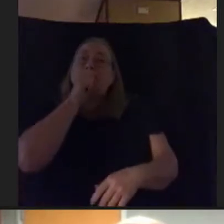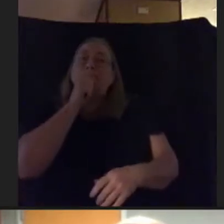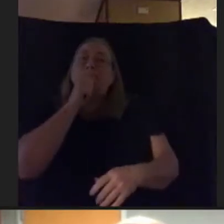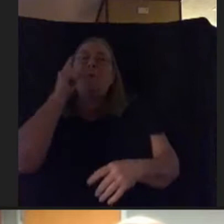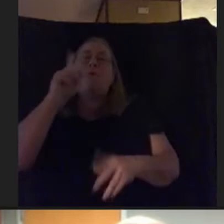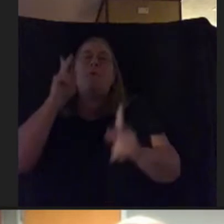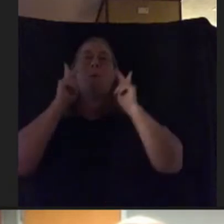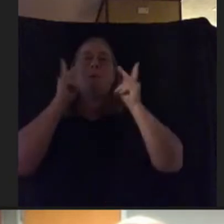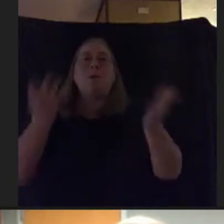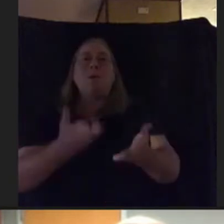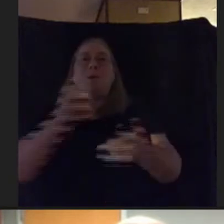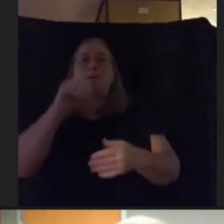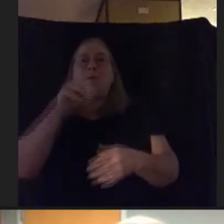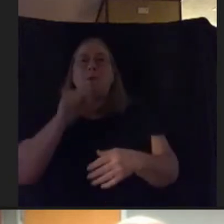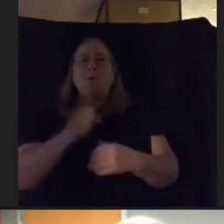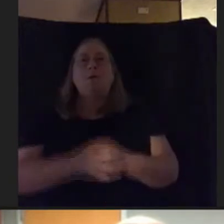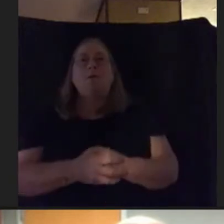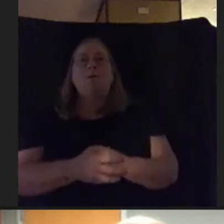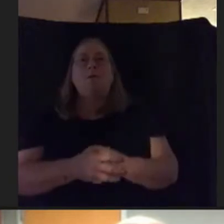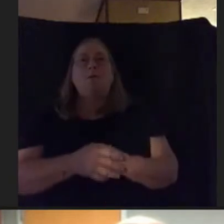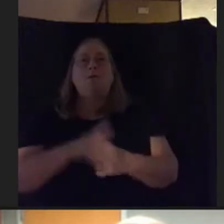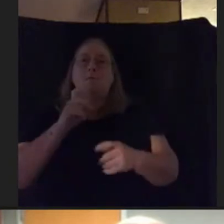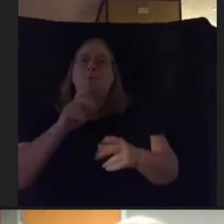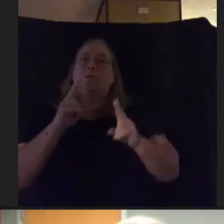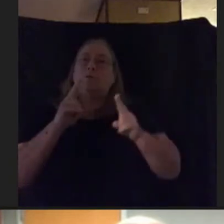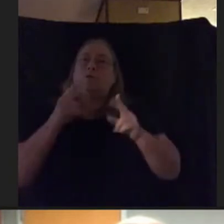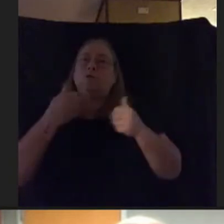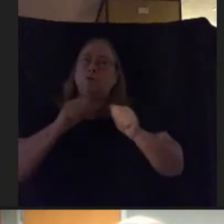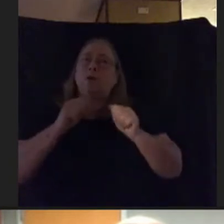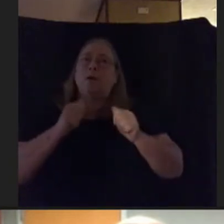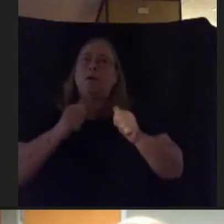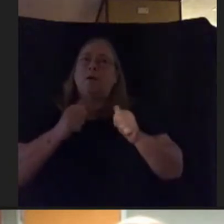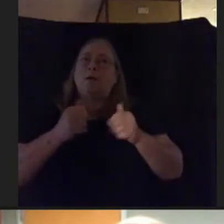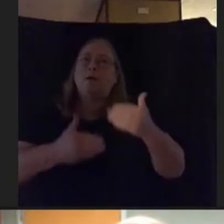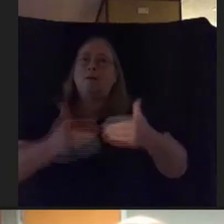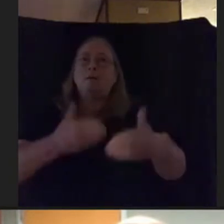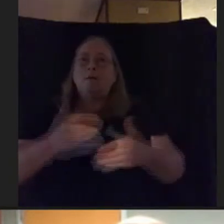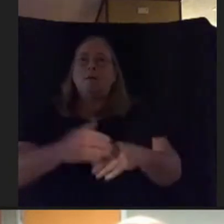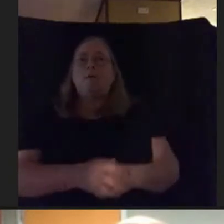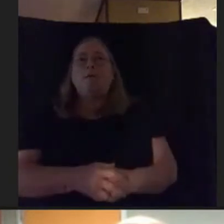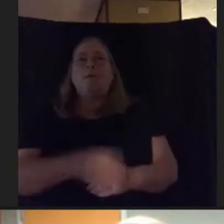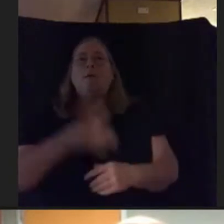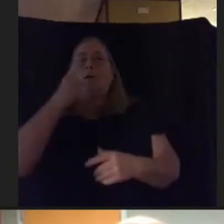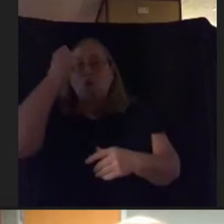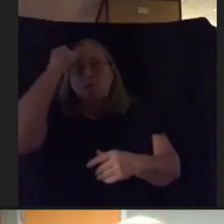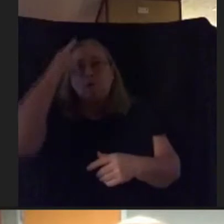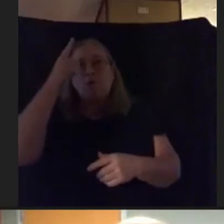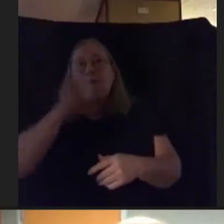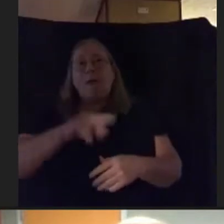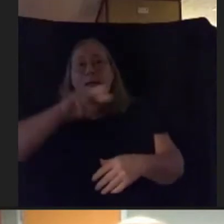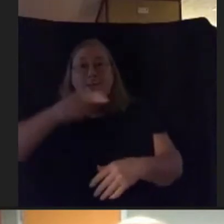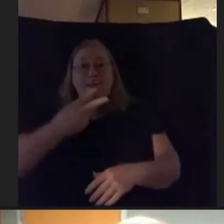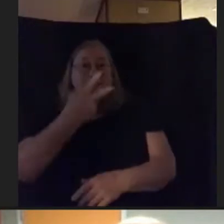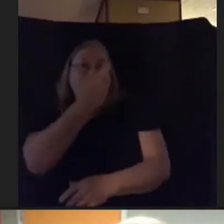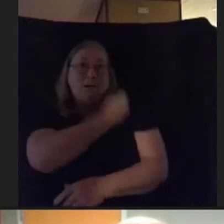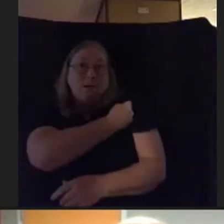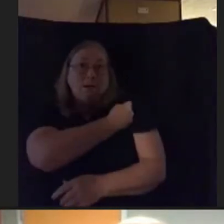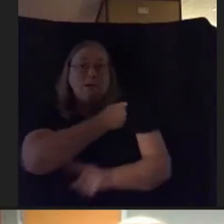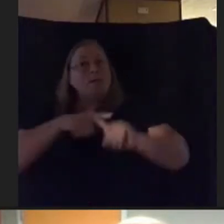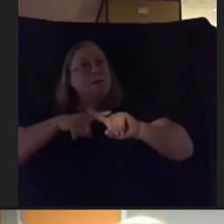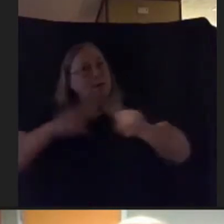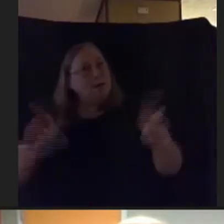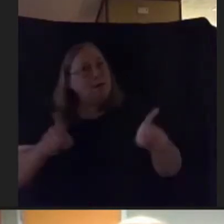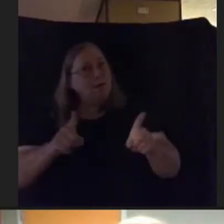Mississippi as quickly as possible. The other thing about that is to understand that the second doses come as a separate allocation that